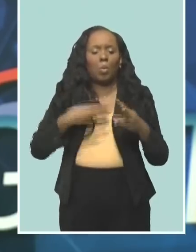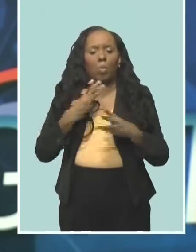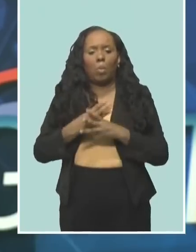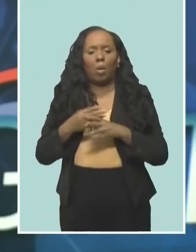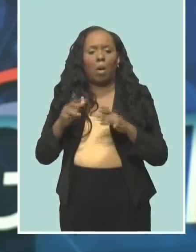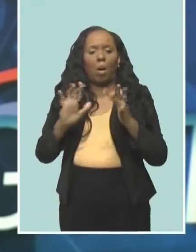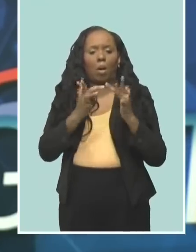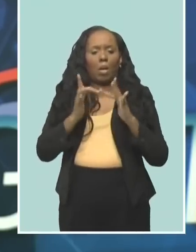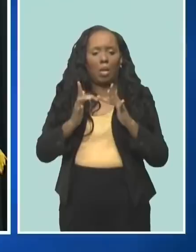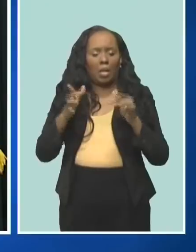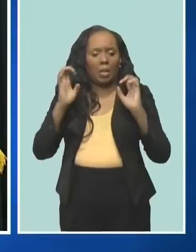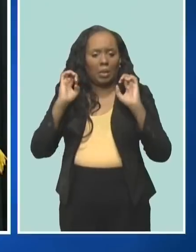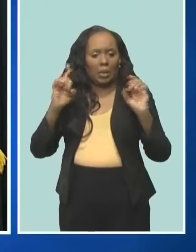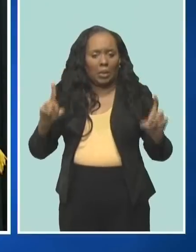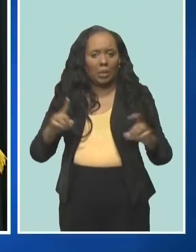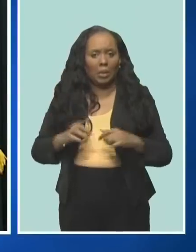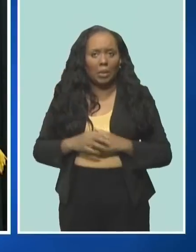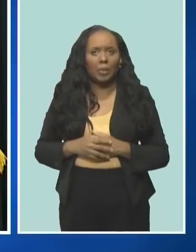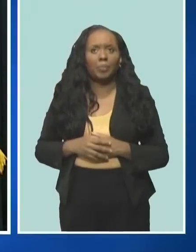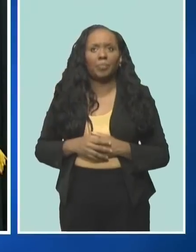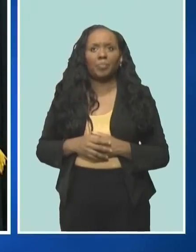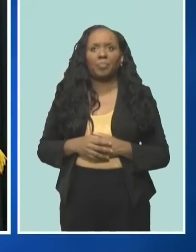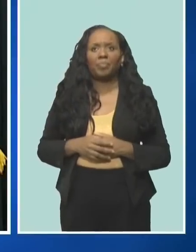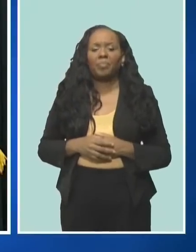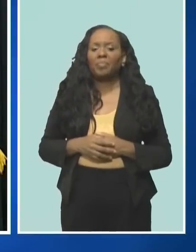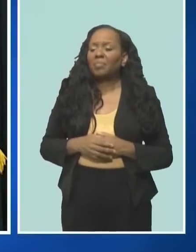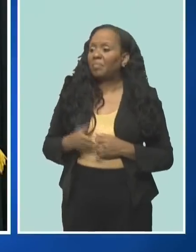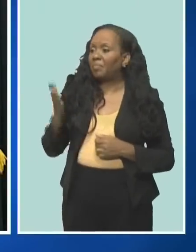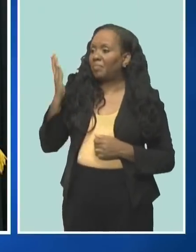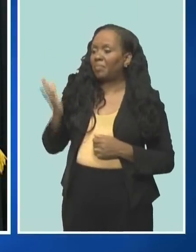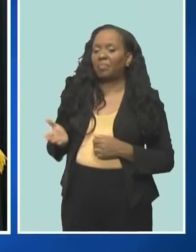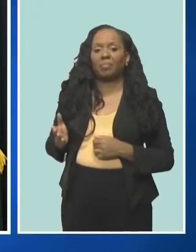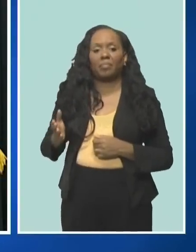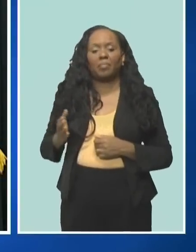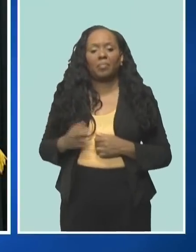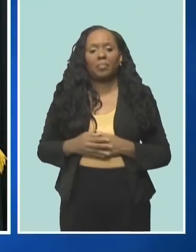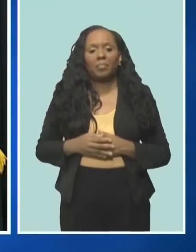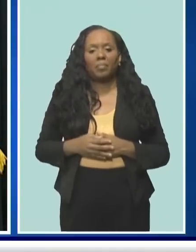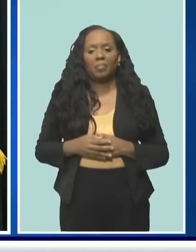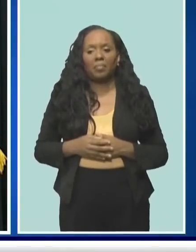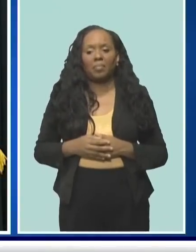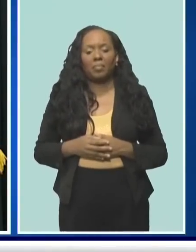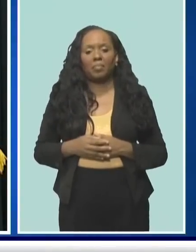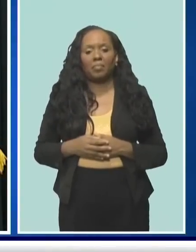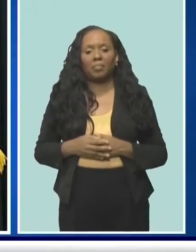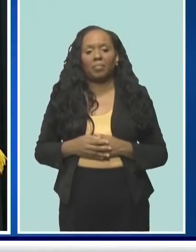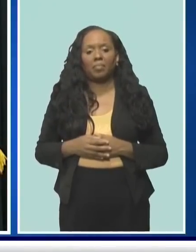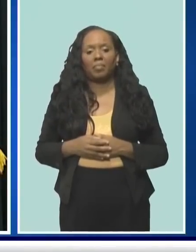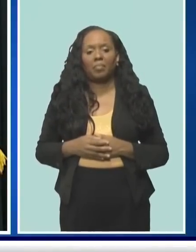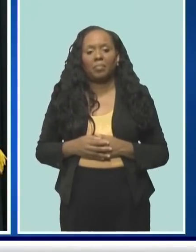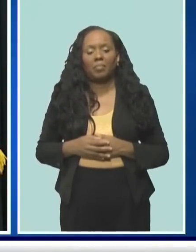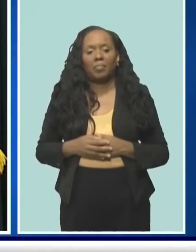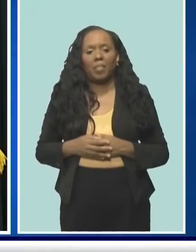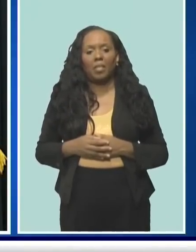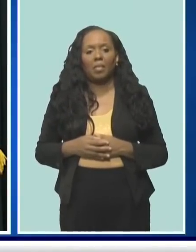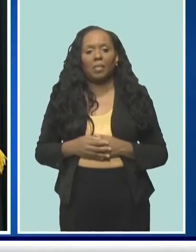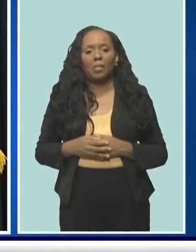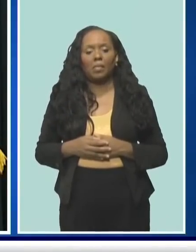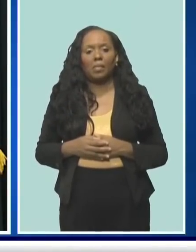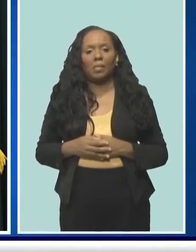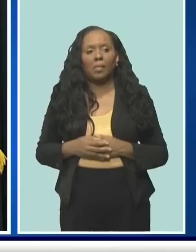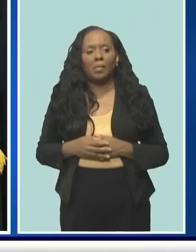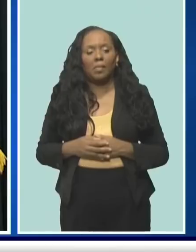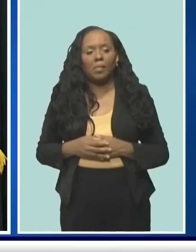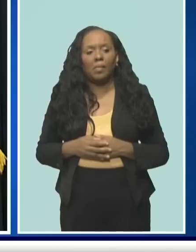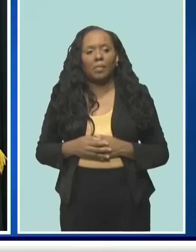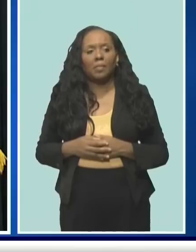market. As it places us, the Caribbean, into a space dominated by